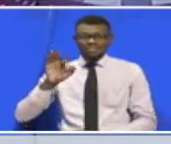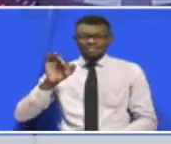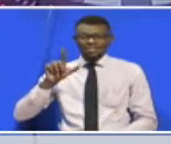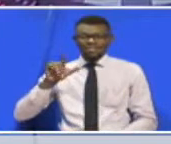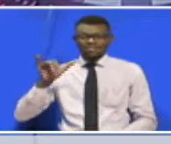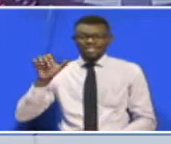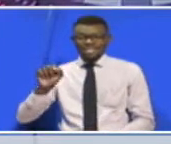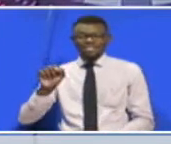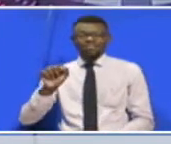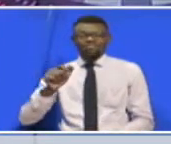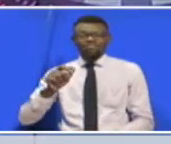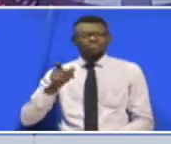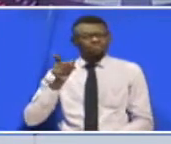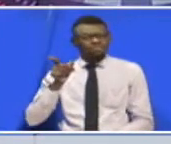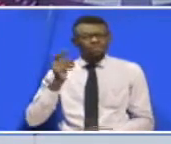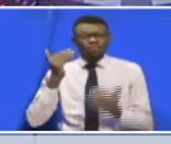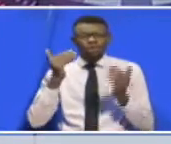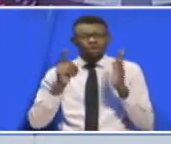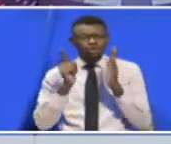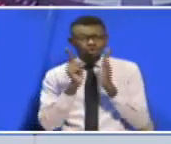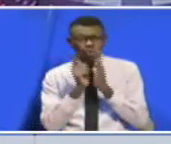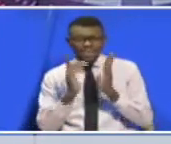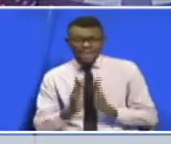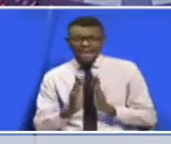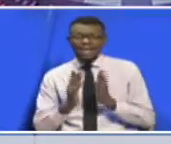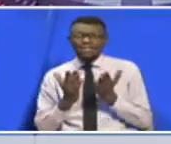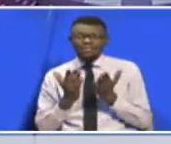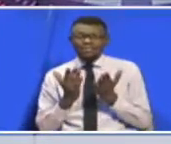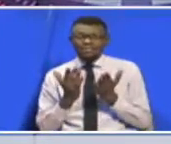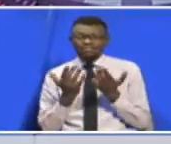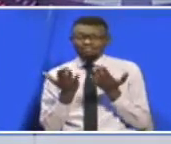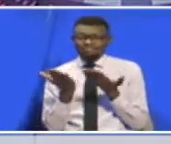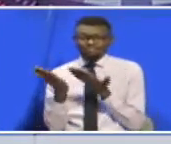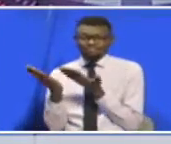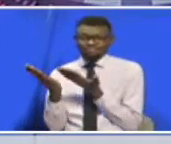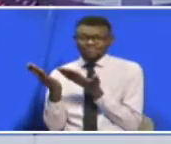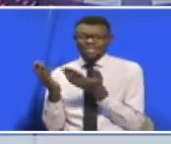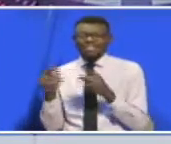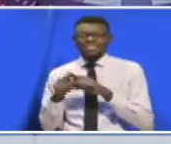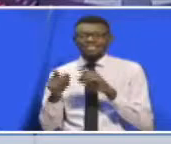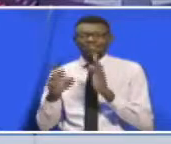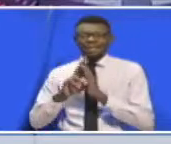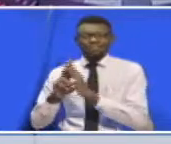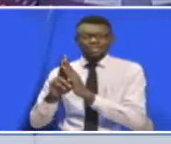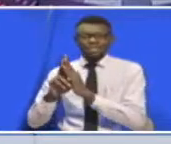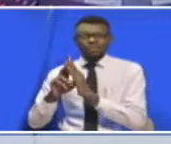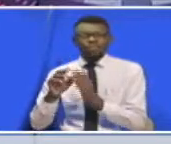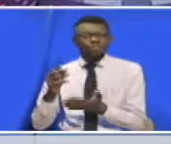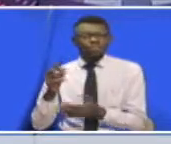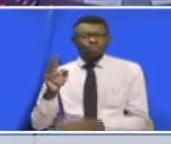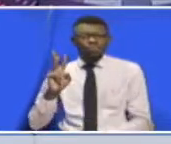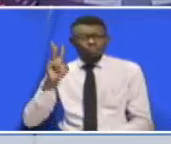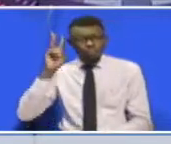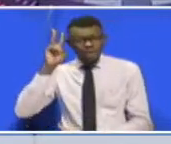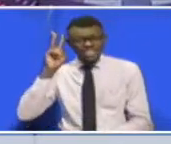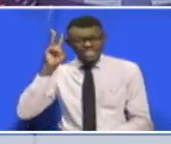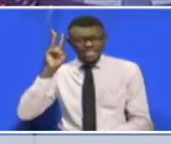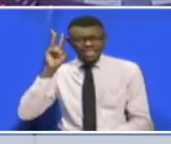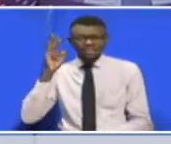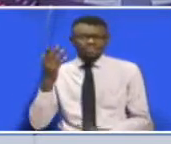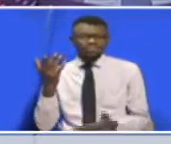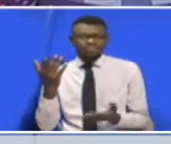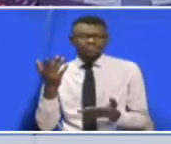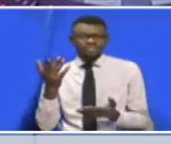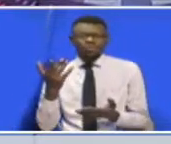an advocate and incidentally also an advocate of the appellant, that is Jimmy Wanjigi. We'll not cross the lines. We'll try to maintain it